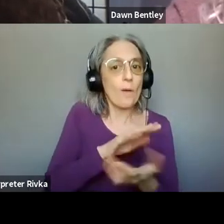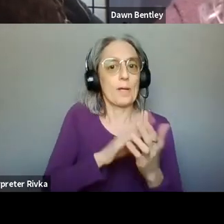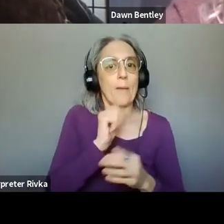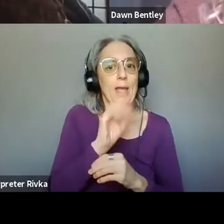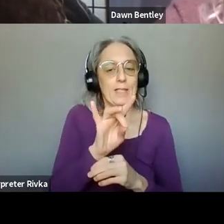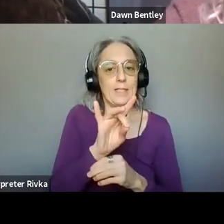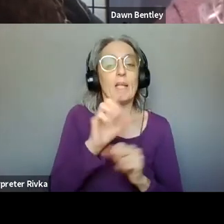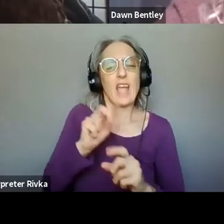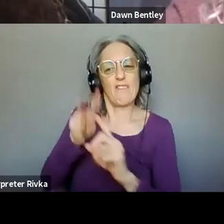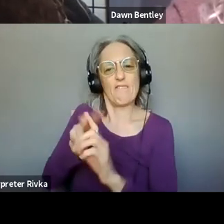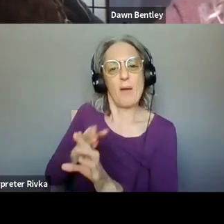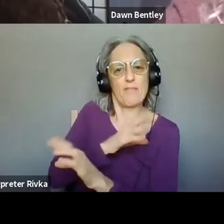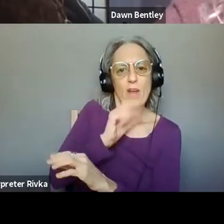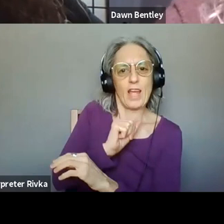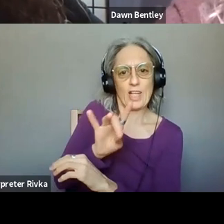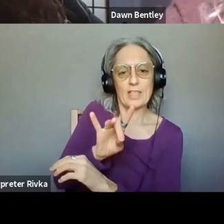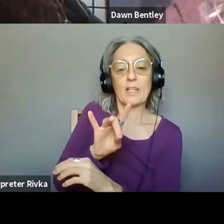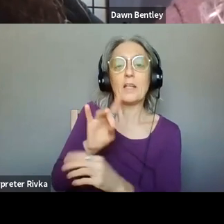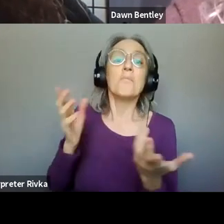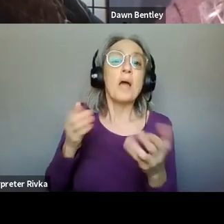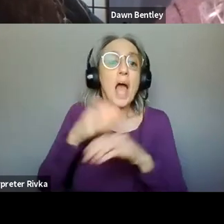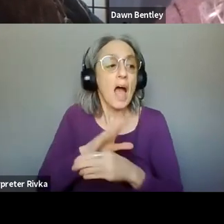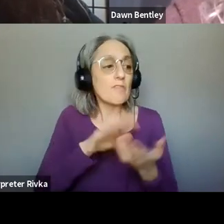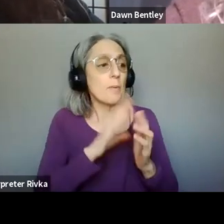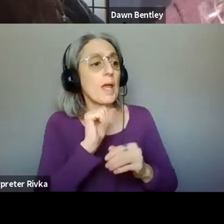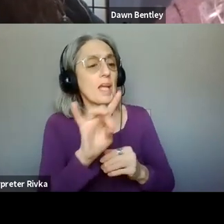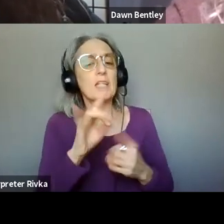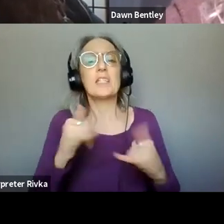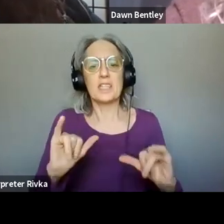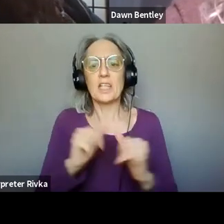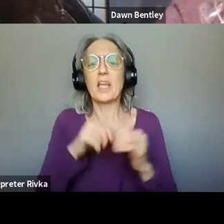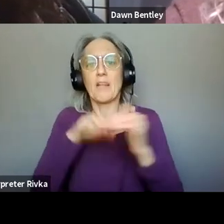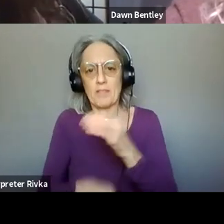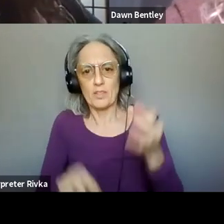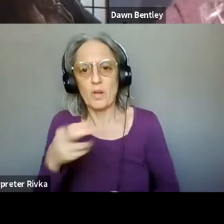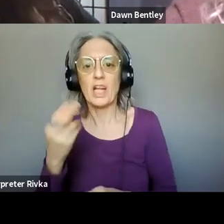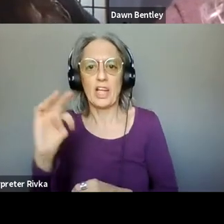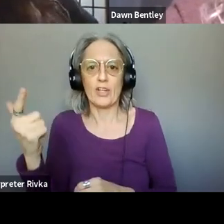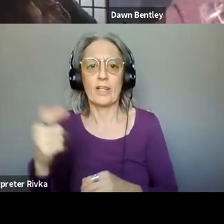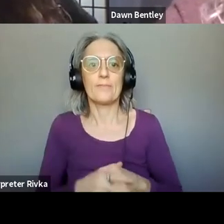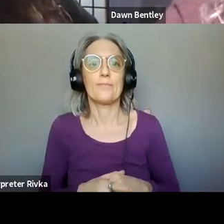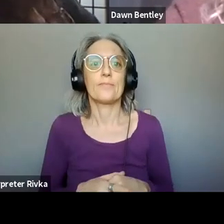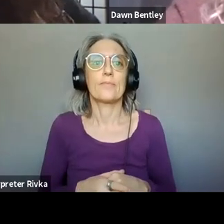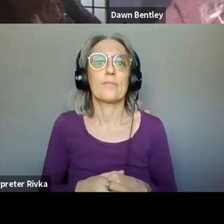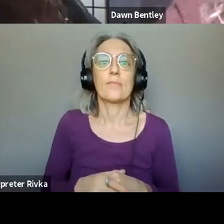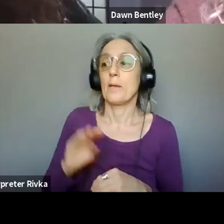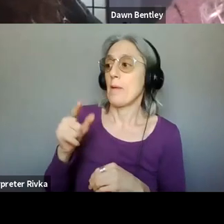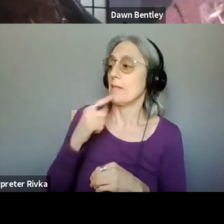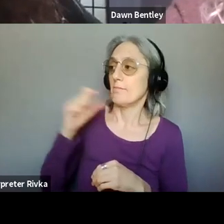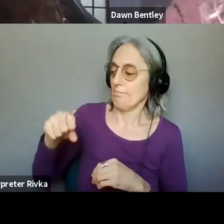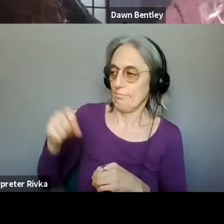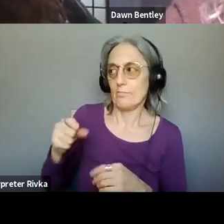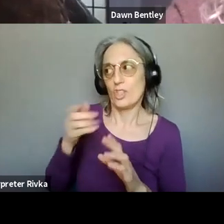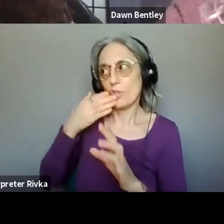our court, but we will schedule the hearing after they're 18. Judge Pfeffermaker makes a really good point about the difference between counties. So